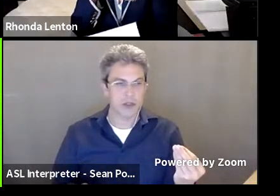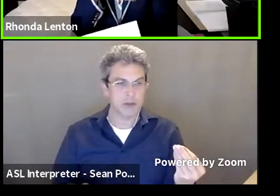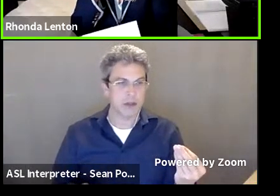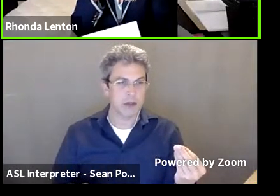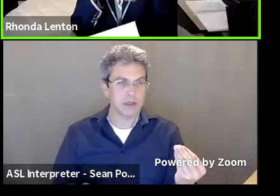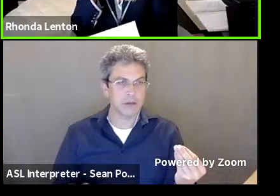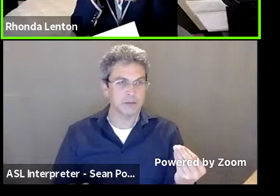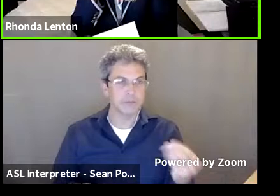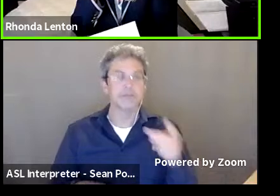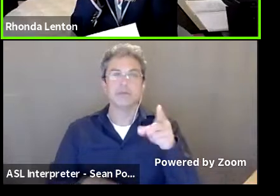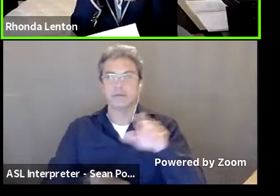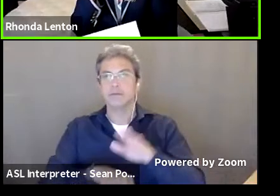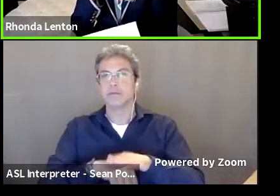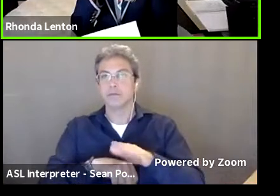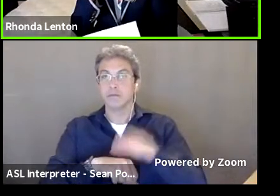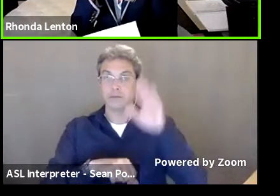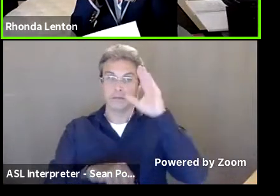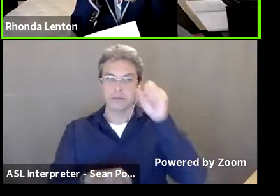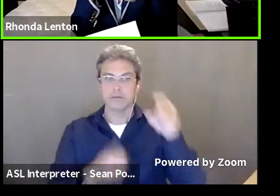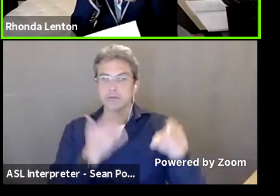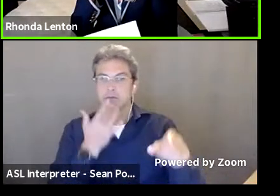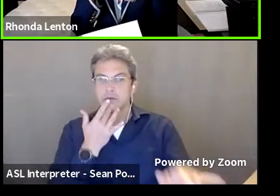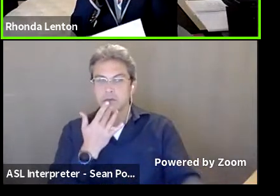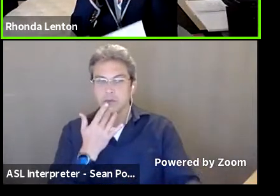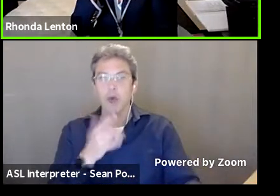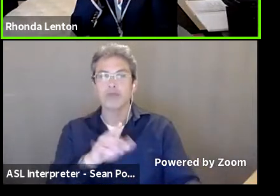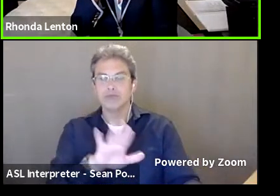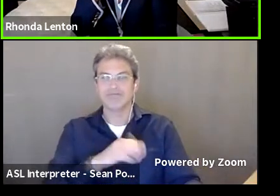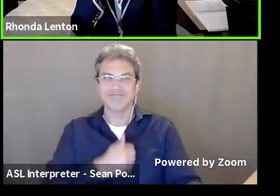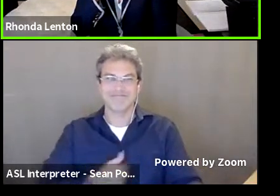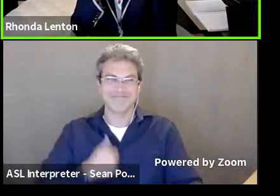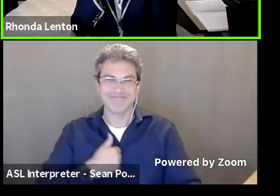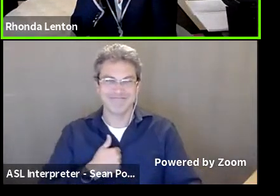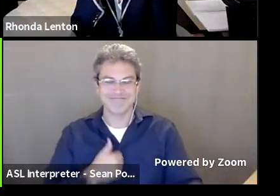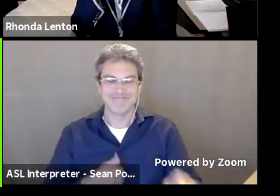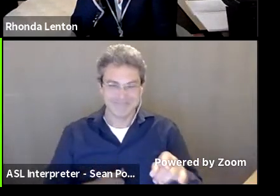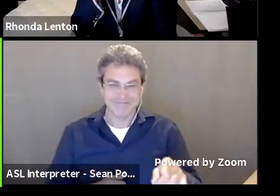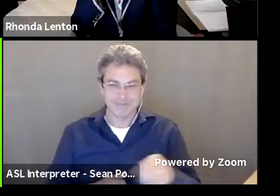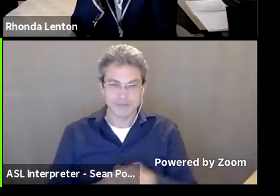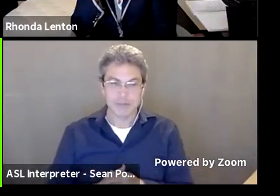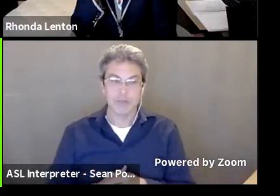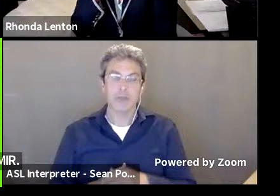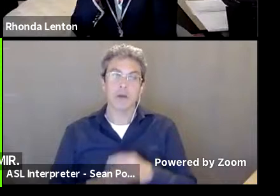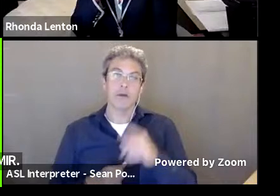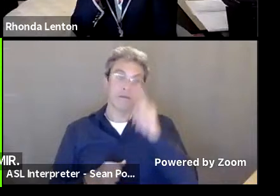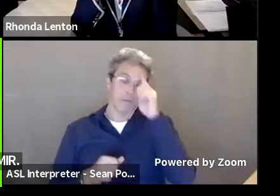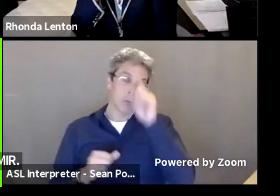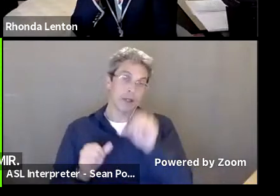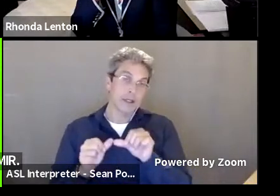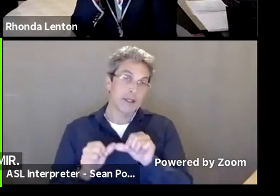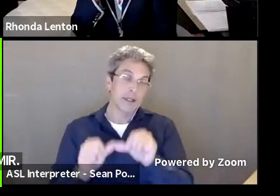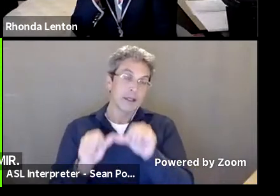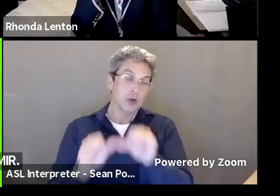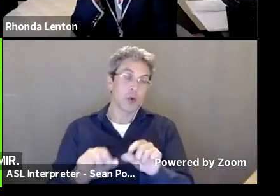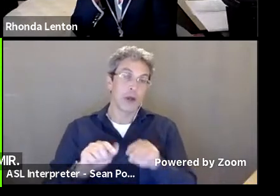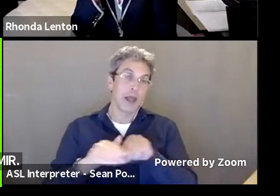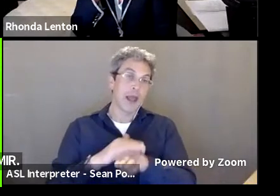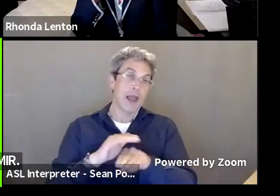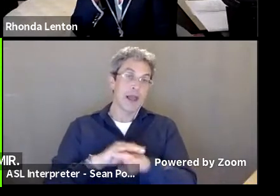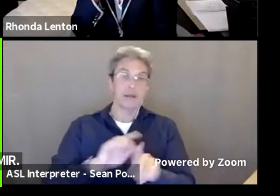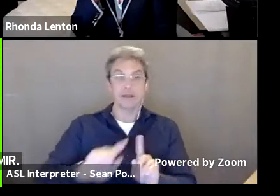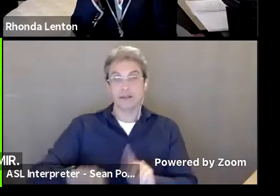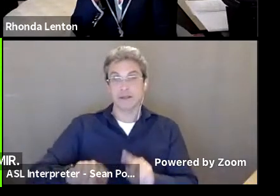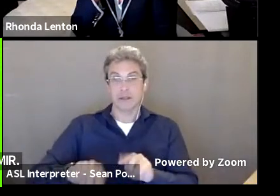You went back on mute, Amir. Sorry. In terms of continuous access to campus for research purposes,